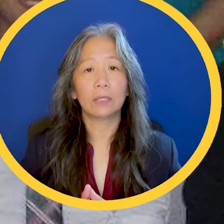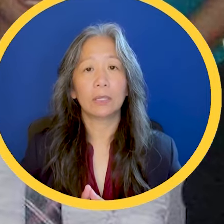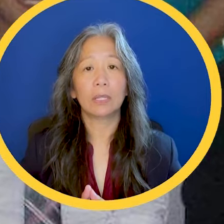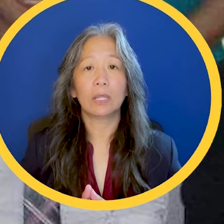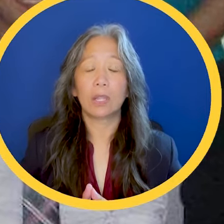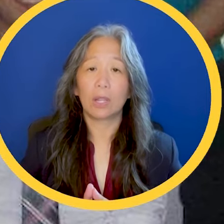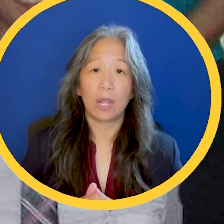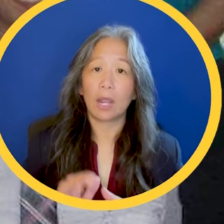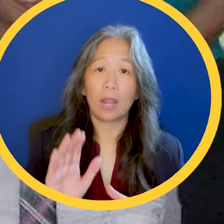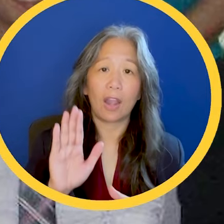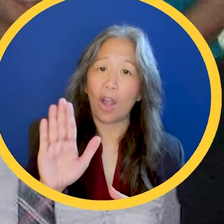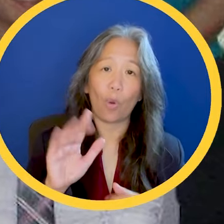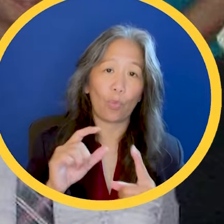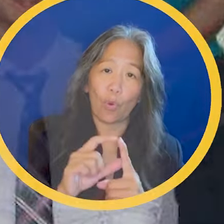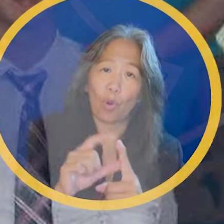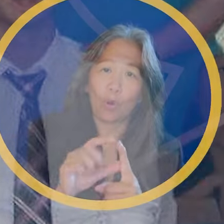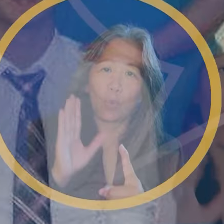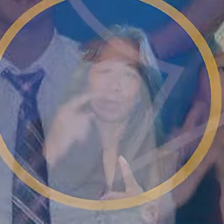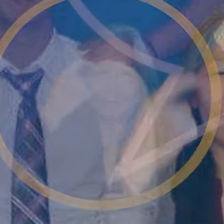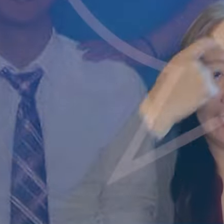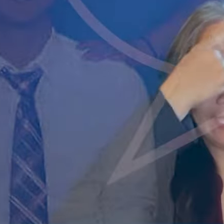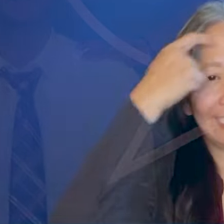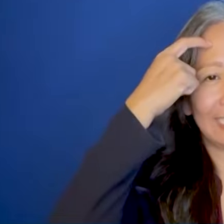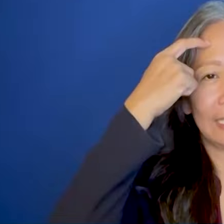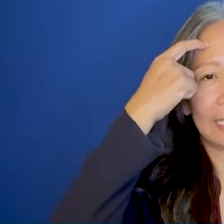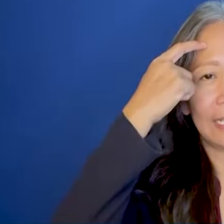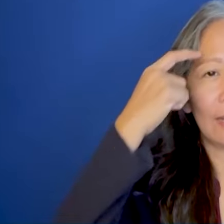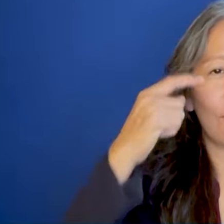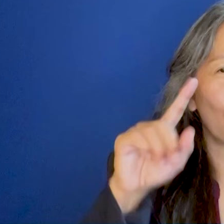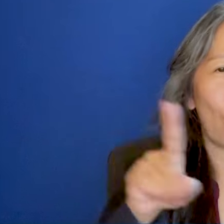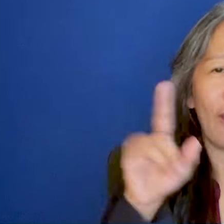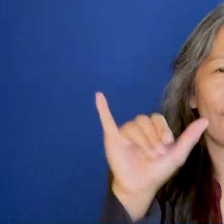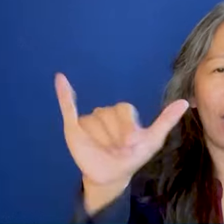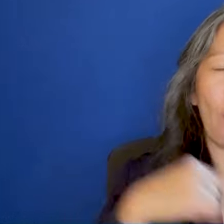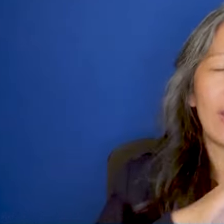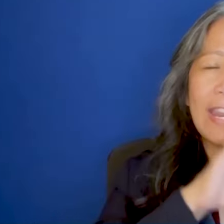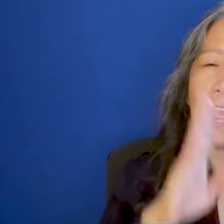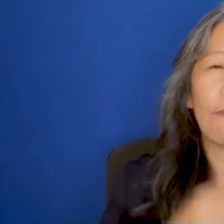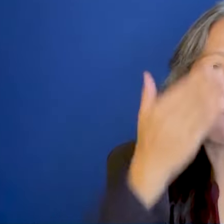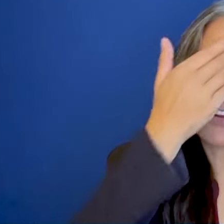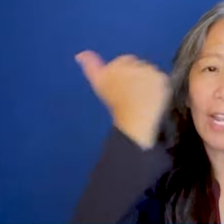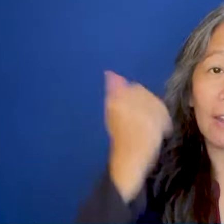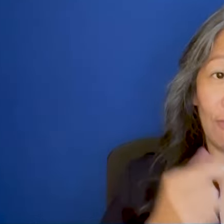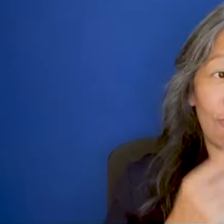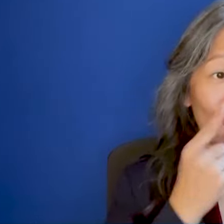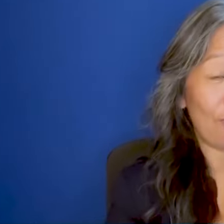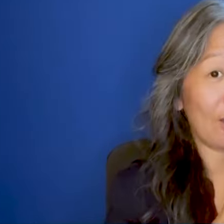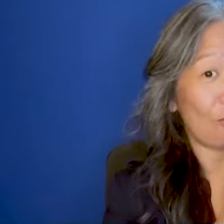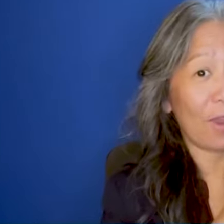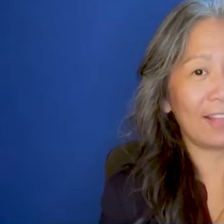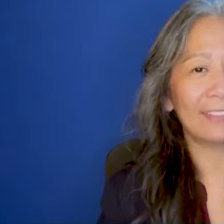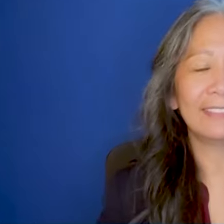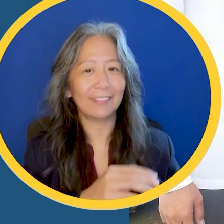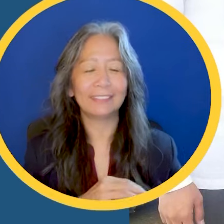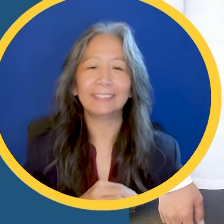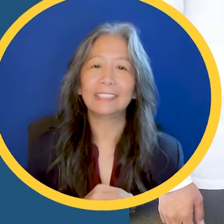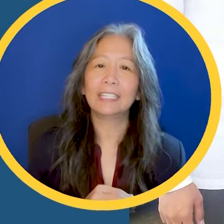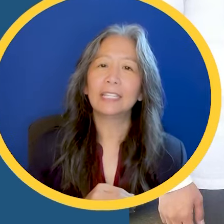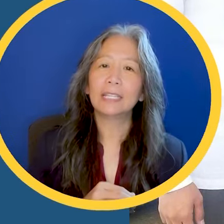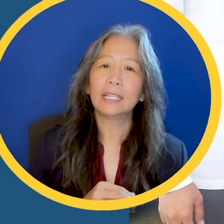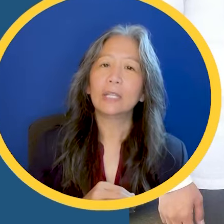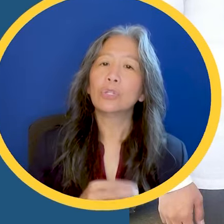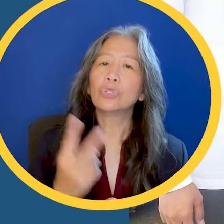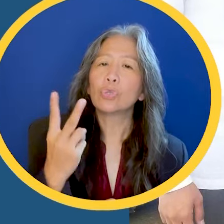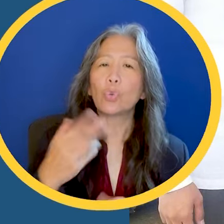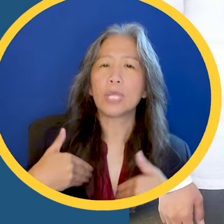Her words will be etched in my mind forever. I will never forget. Right, Roel? Two young